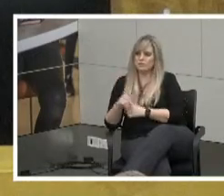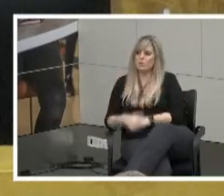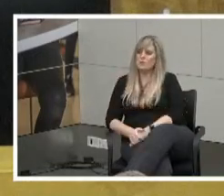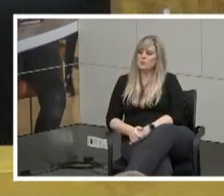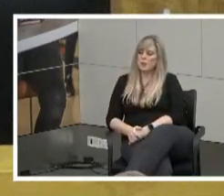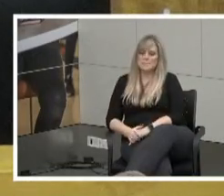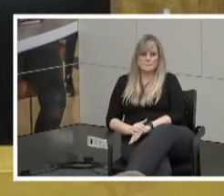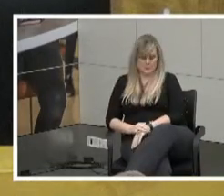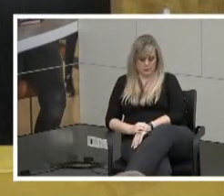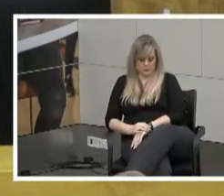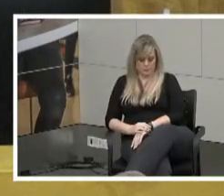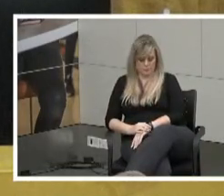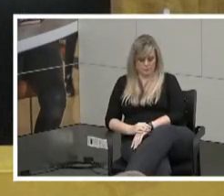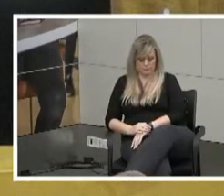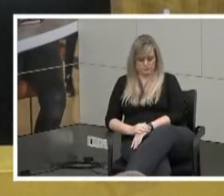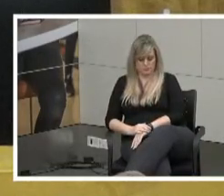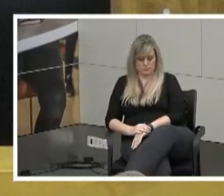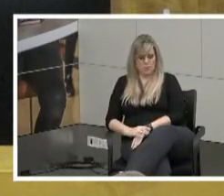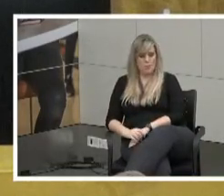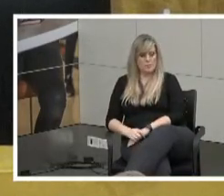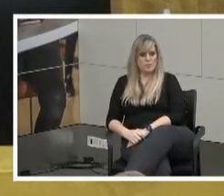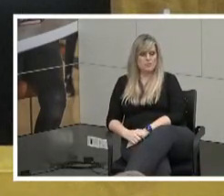bond Miss